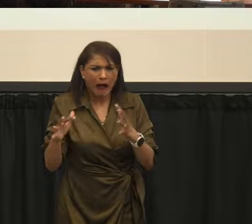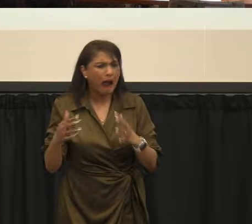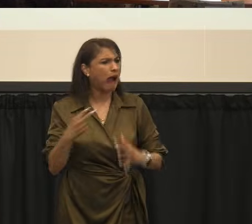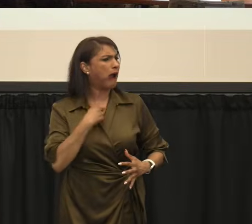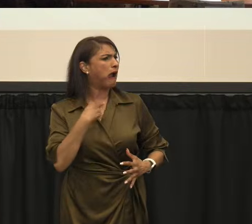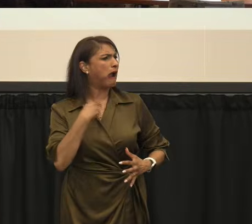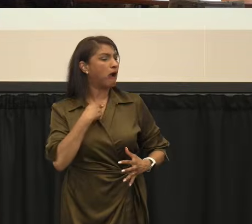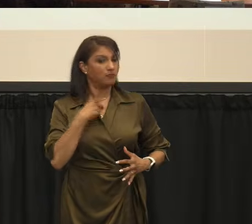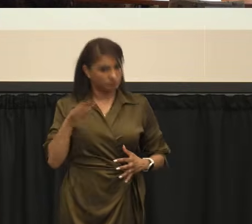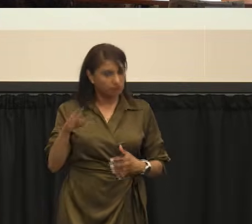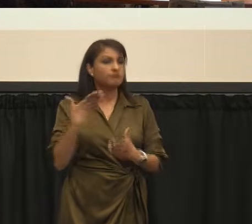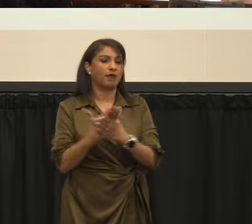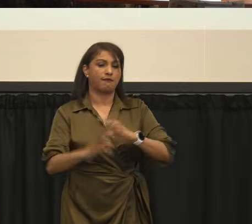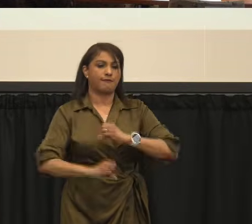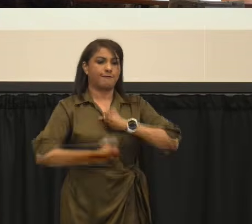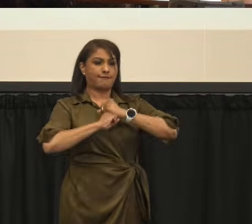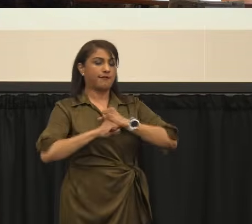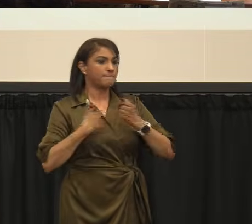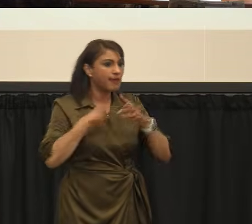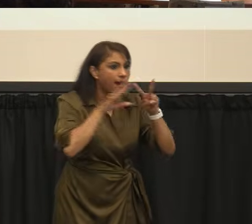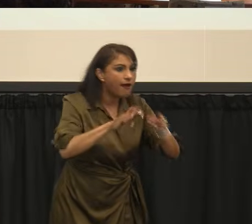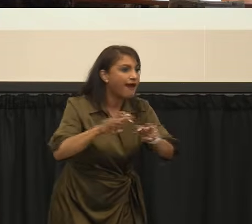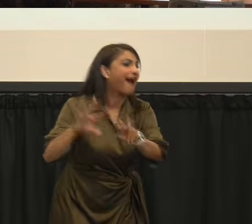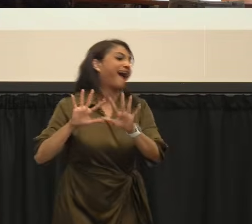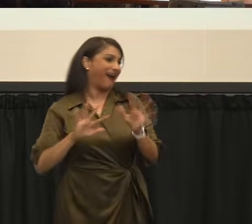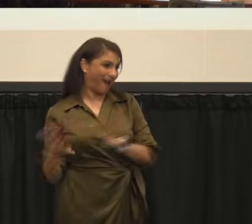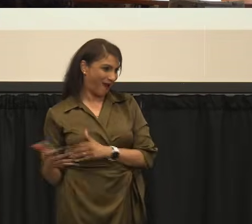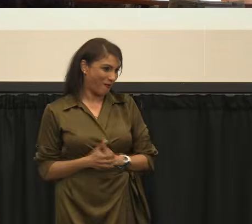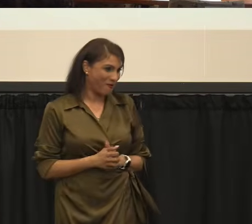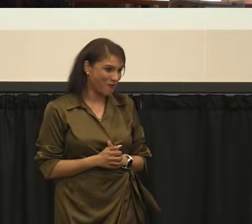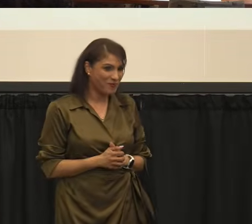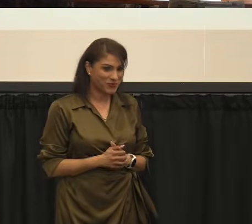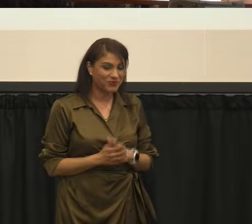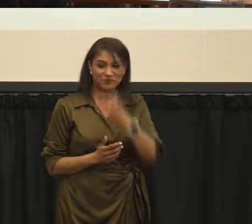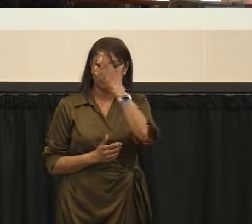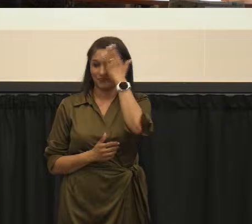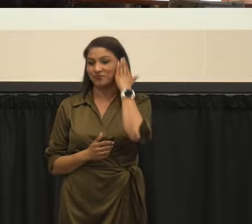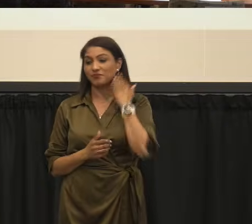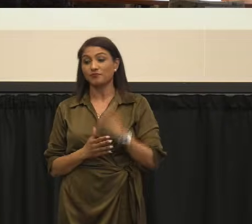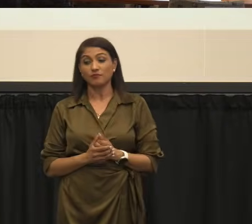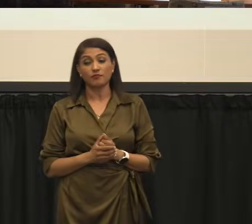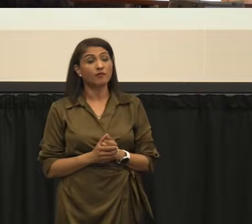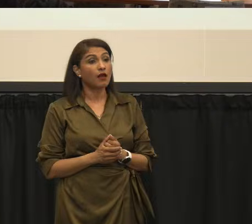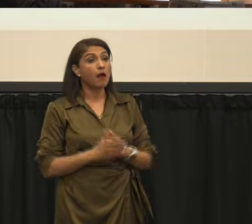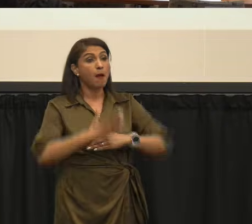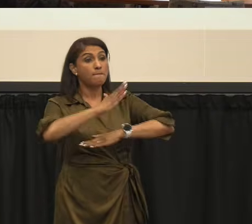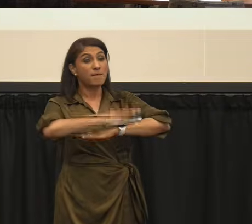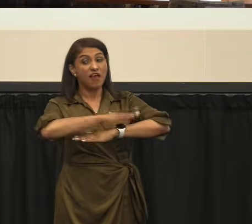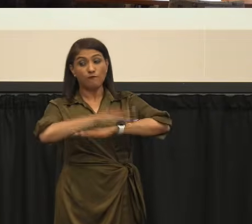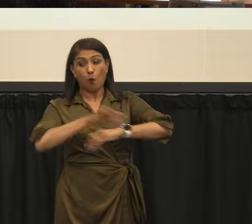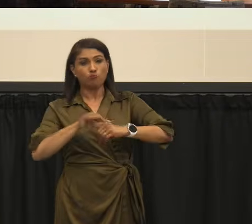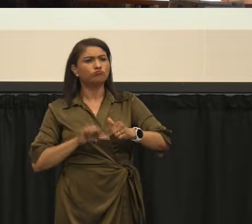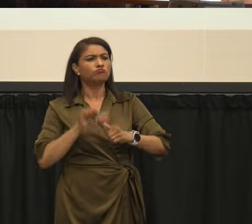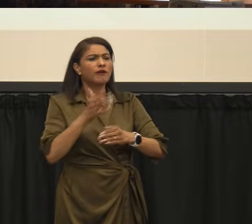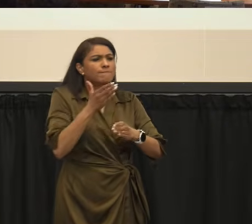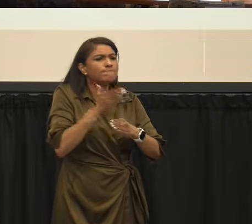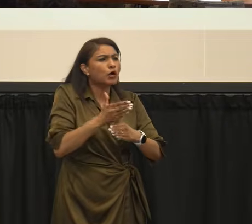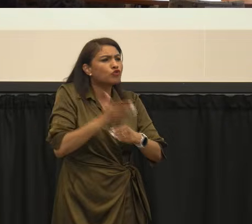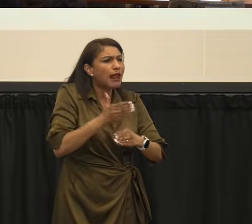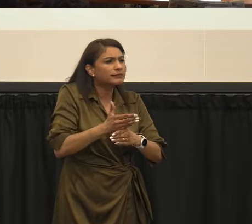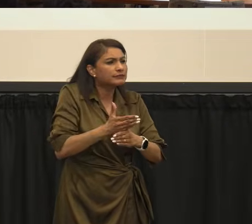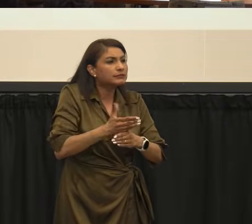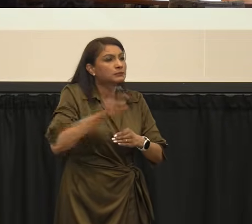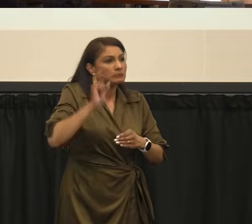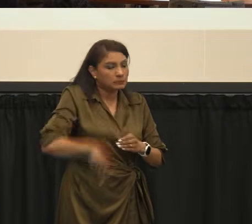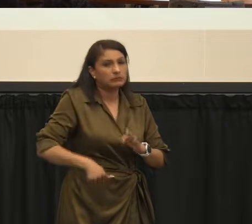We've also noted search features, so to help you search for a context or a topic or a sign. So on the